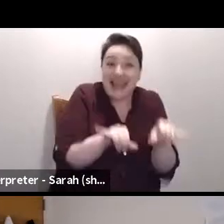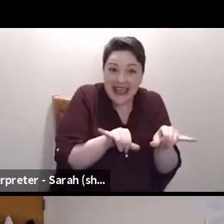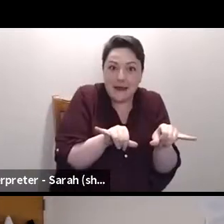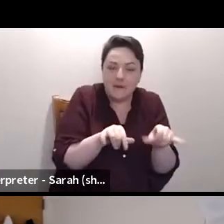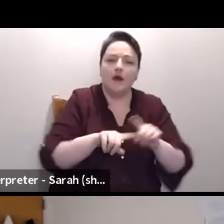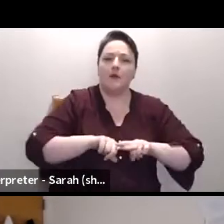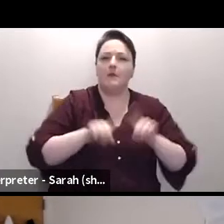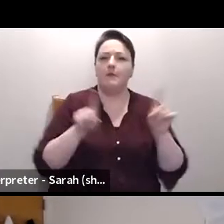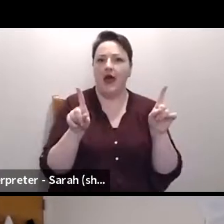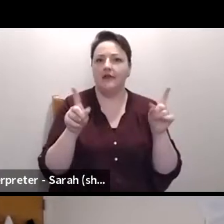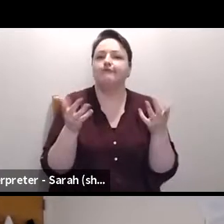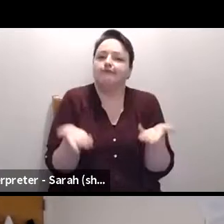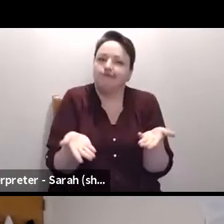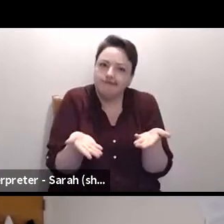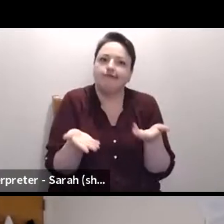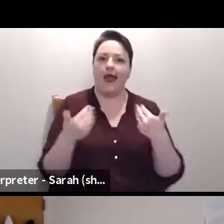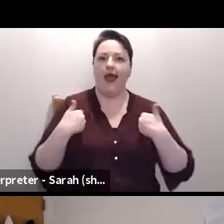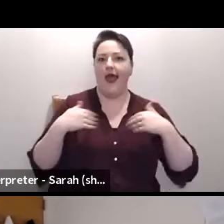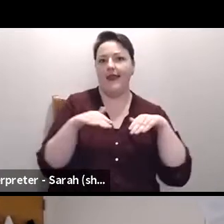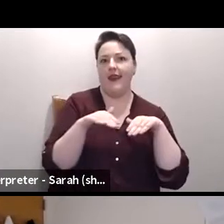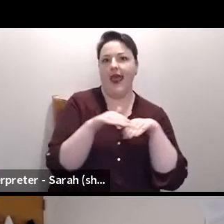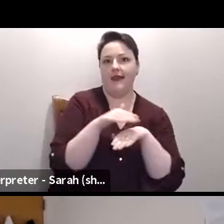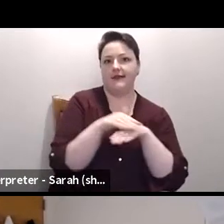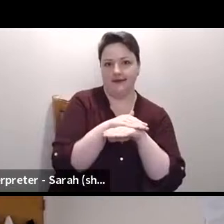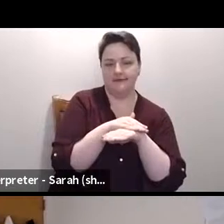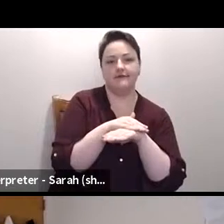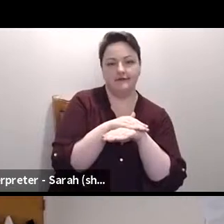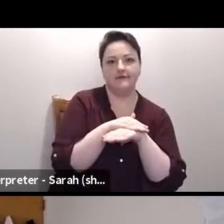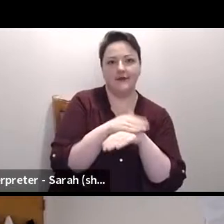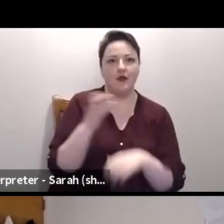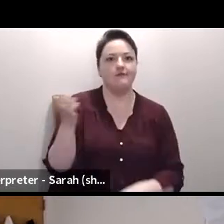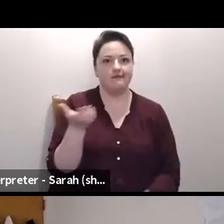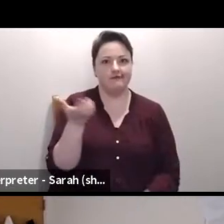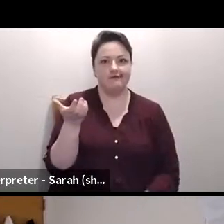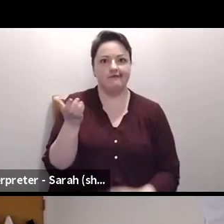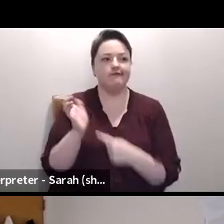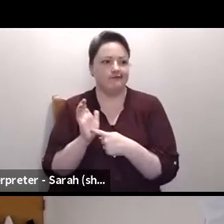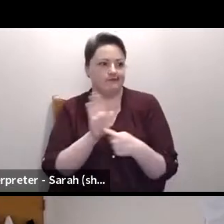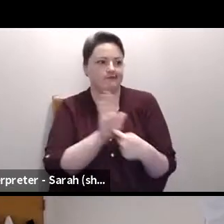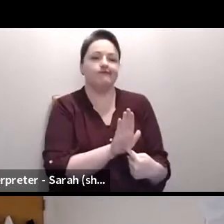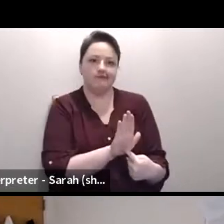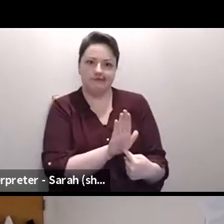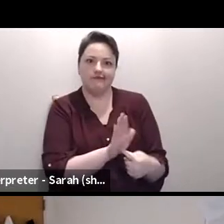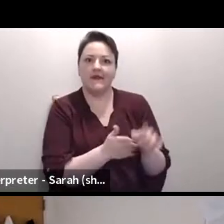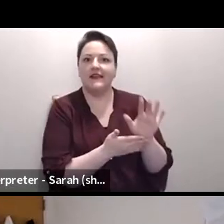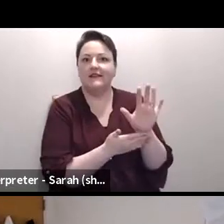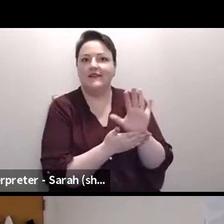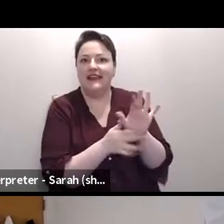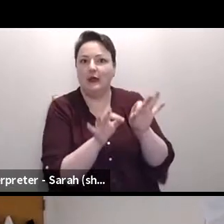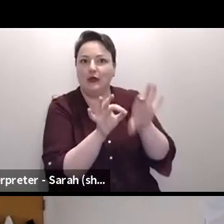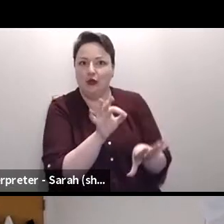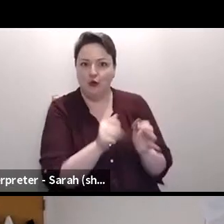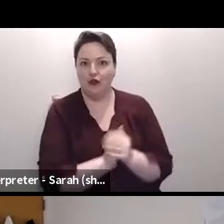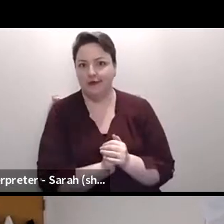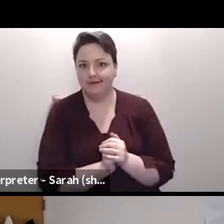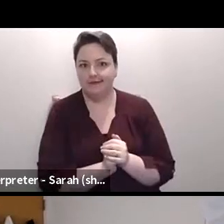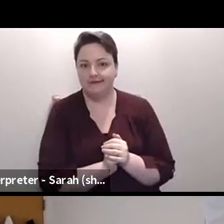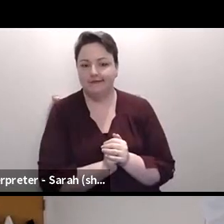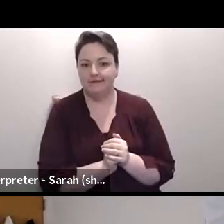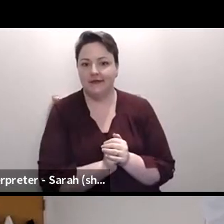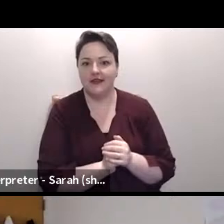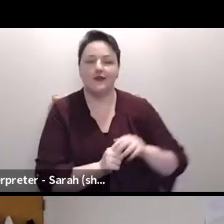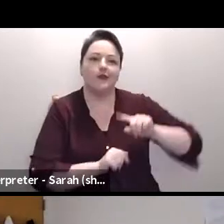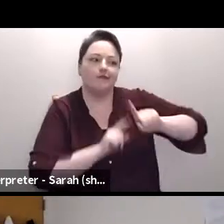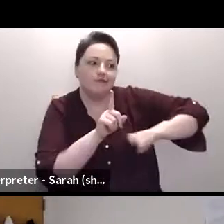someone basically with a mobile phone that was given to them that basically transitioned from asking the questions about, eligibility